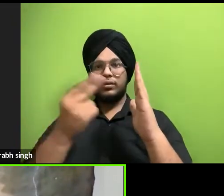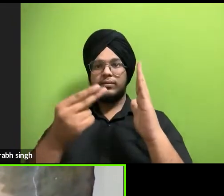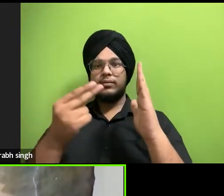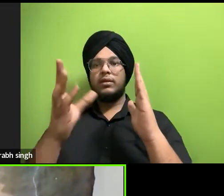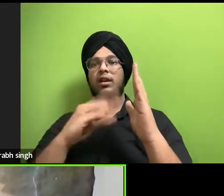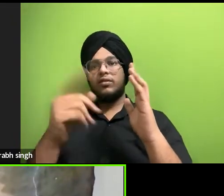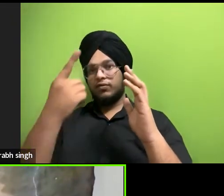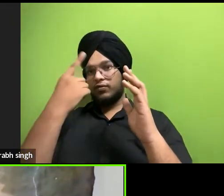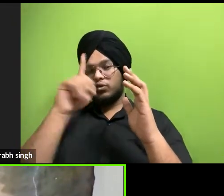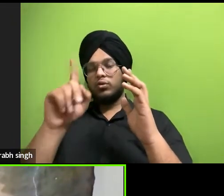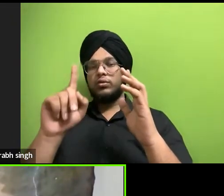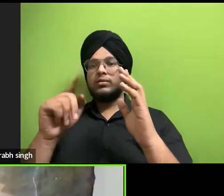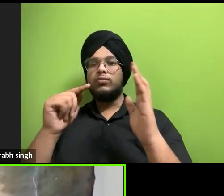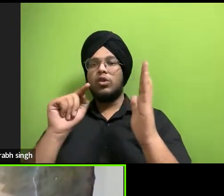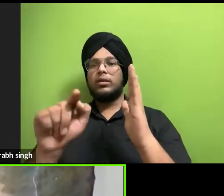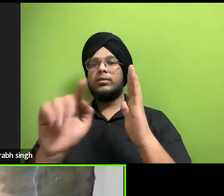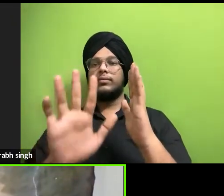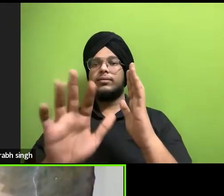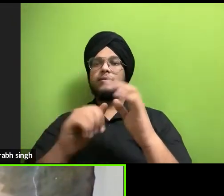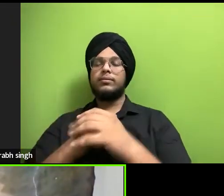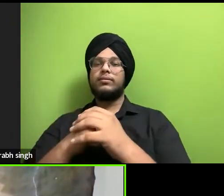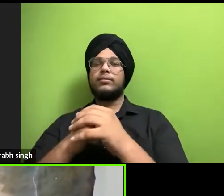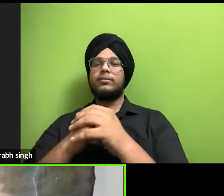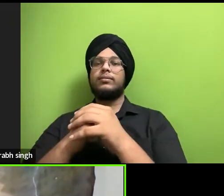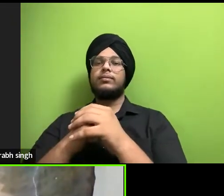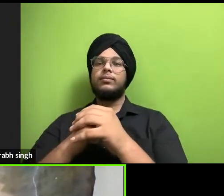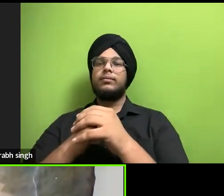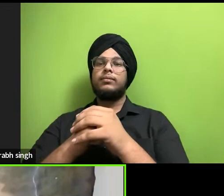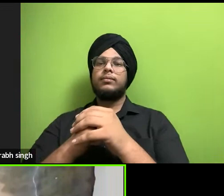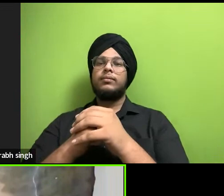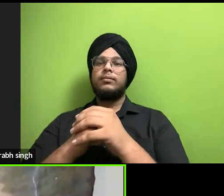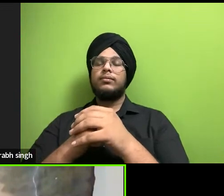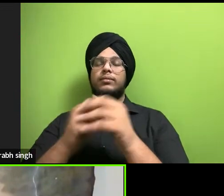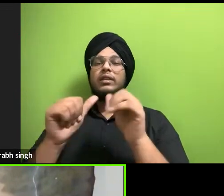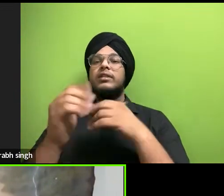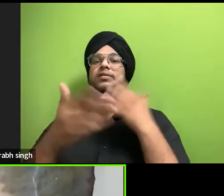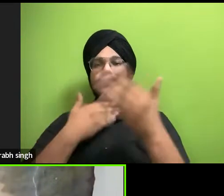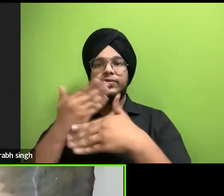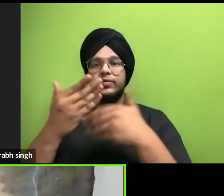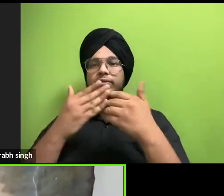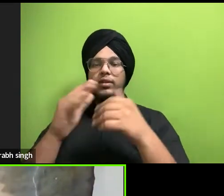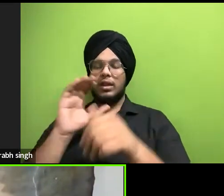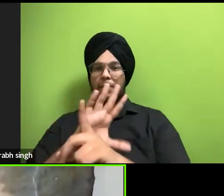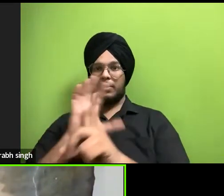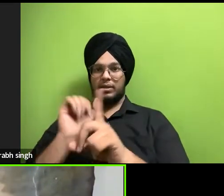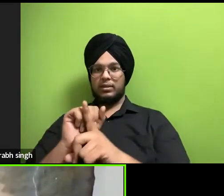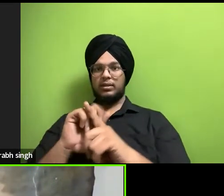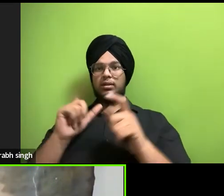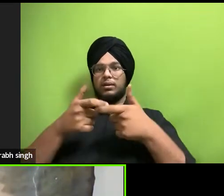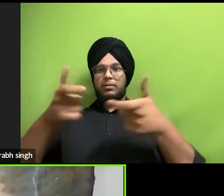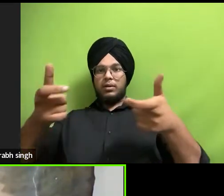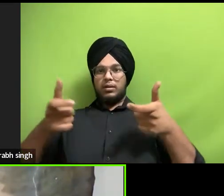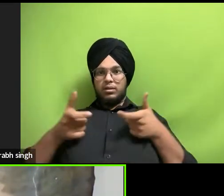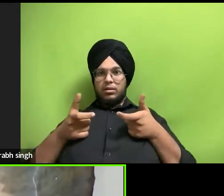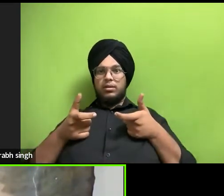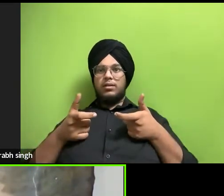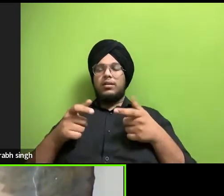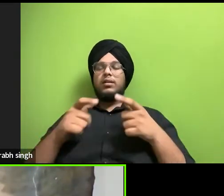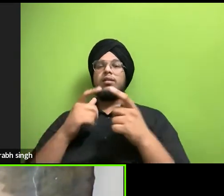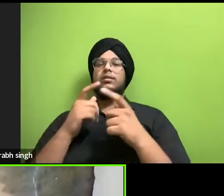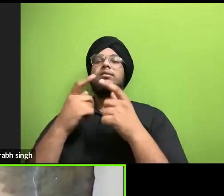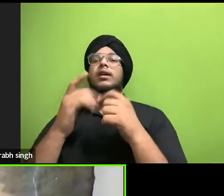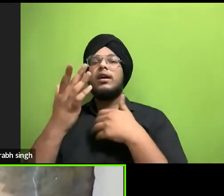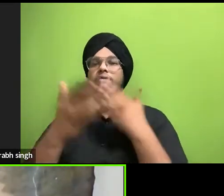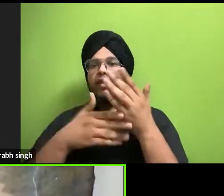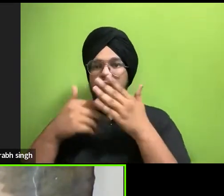for ink art. And the advisory committee advised the West Kowloon Cultural